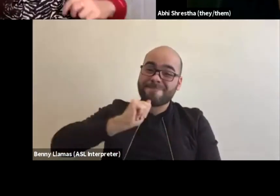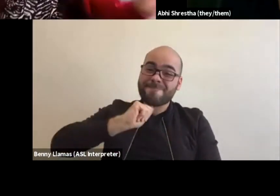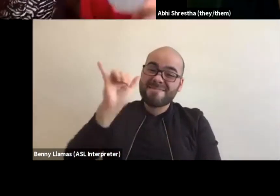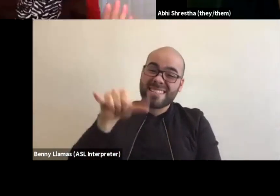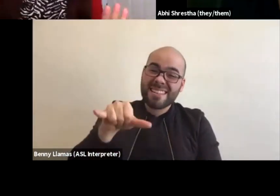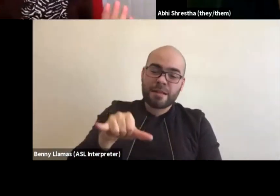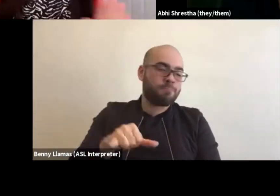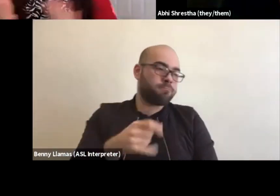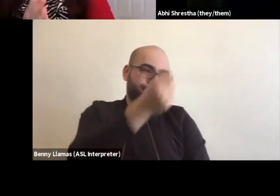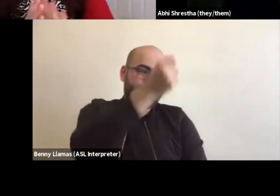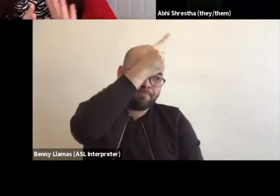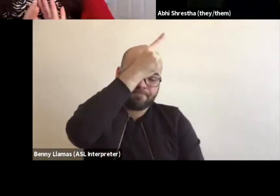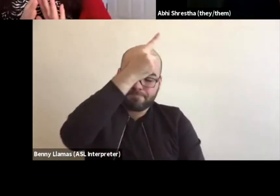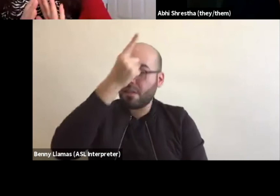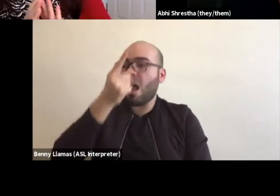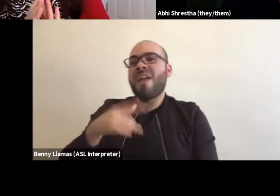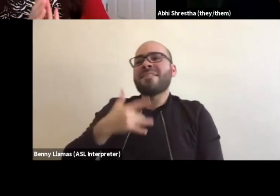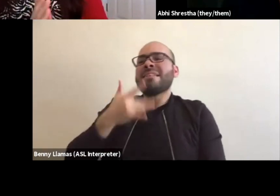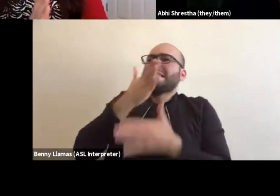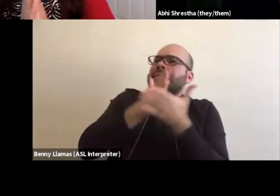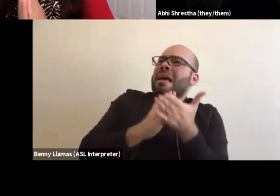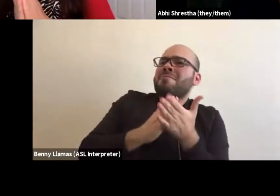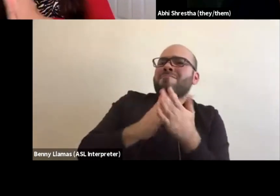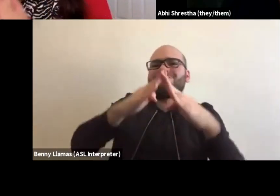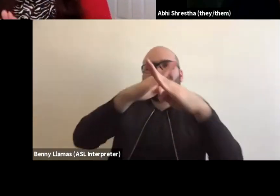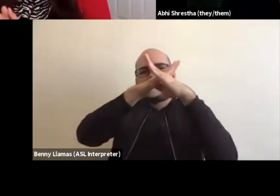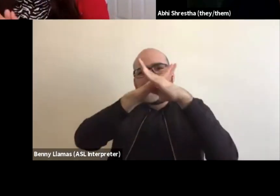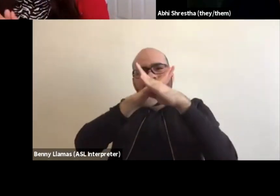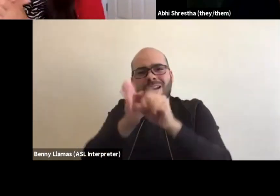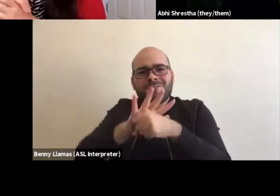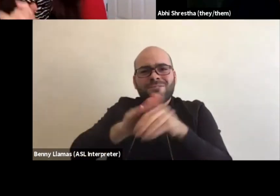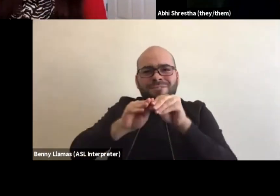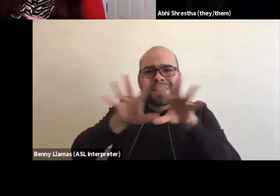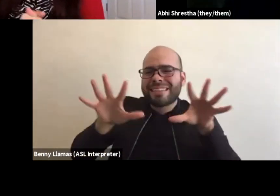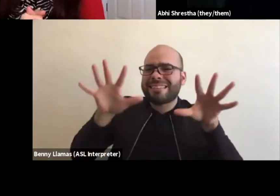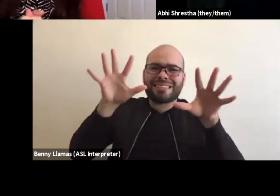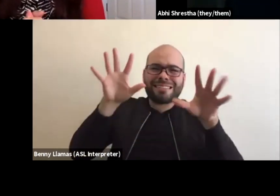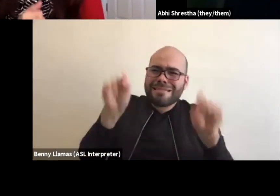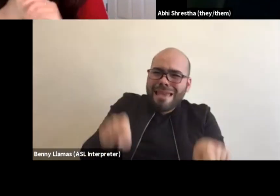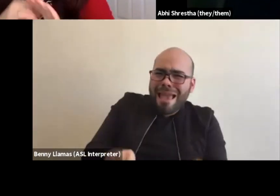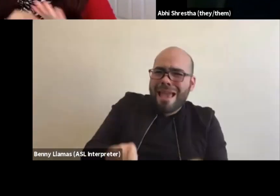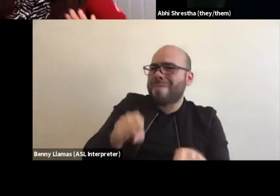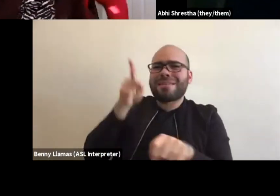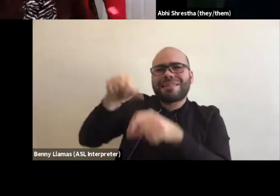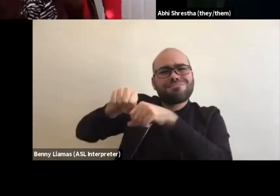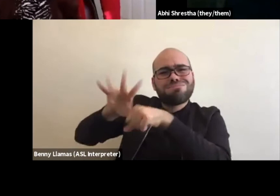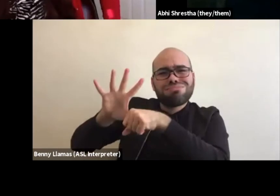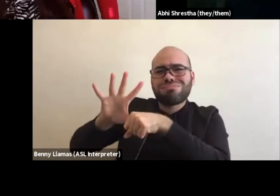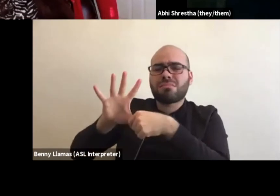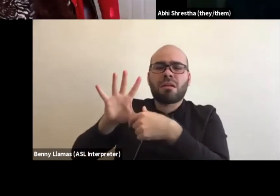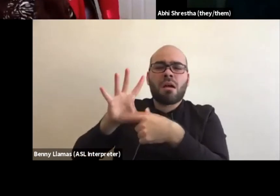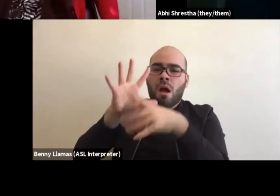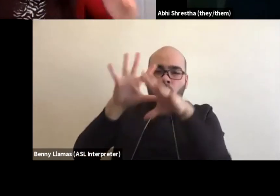was preventable because he was just completely incompetent and he did so much wrong. And